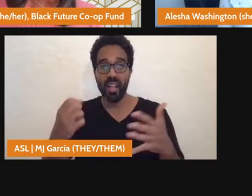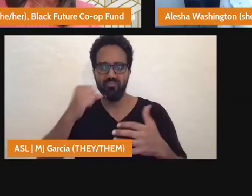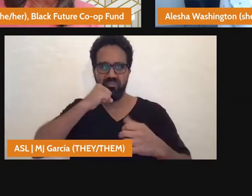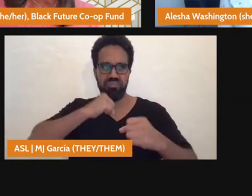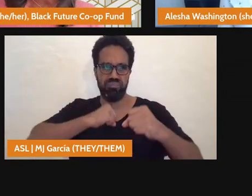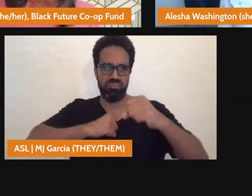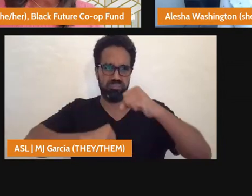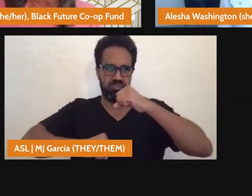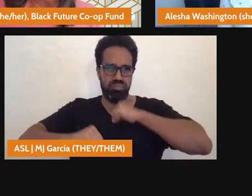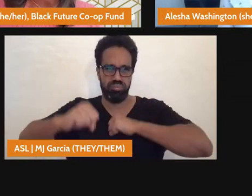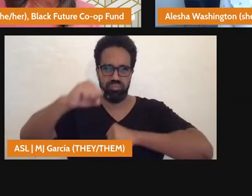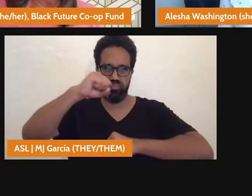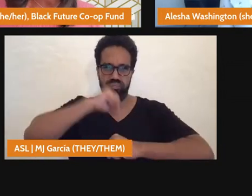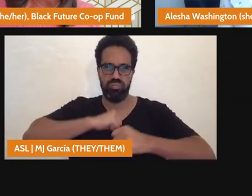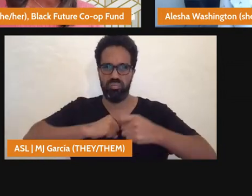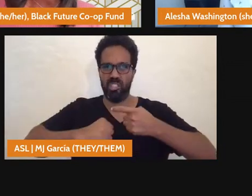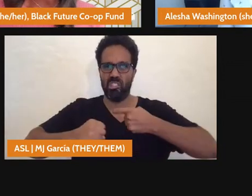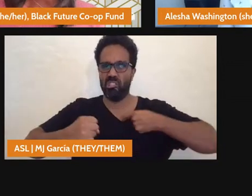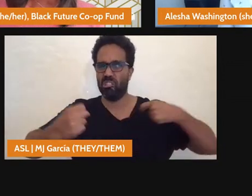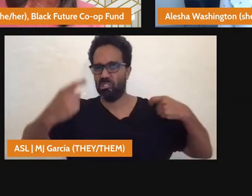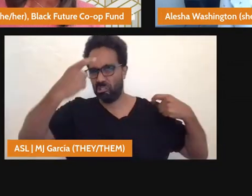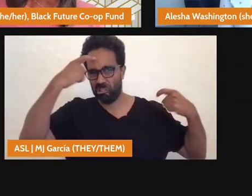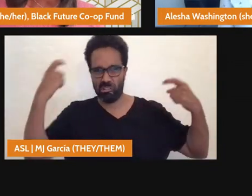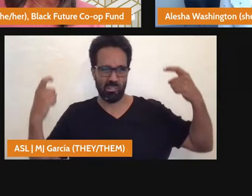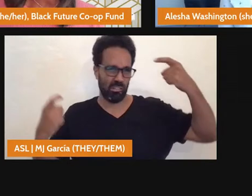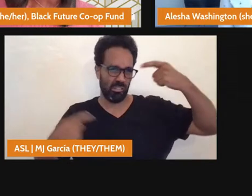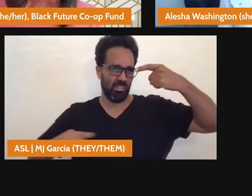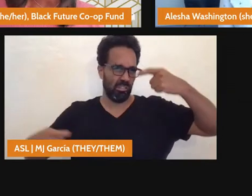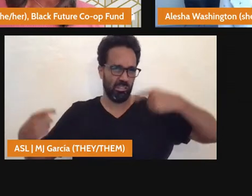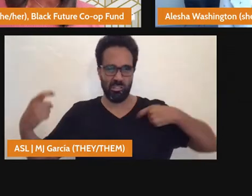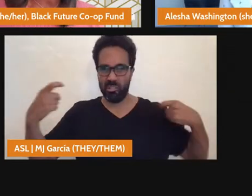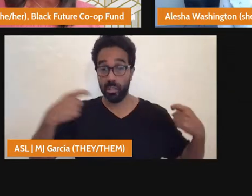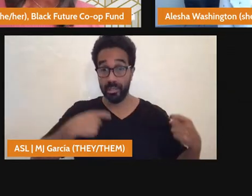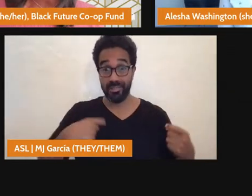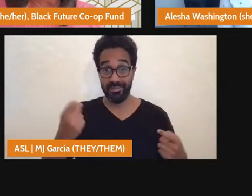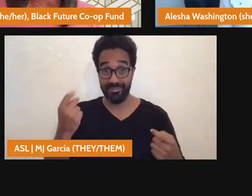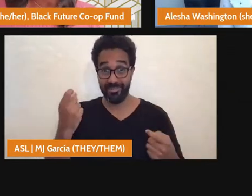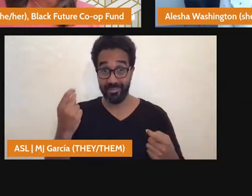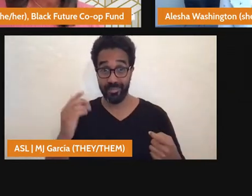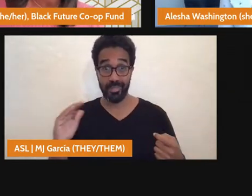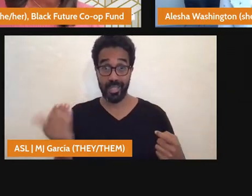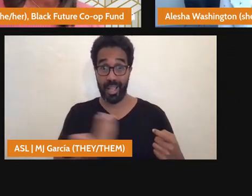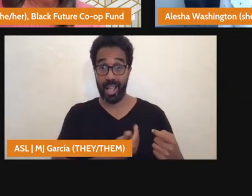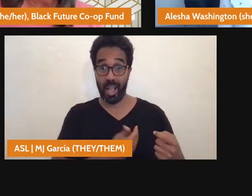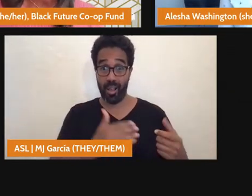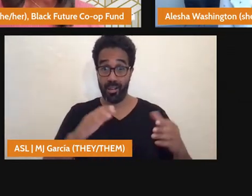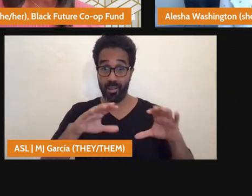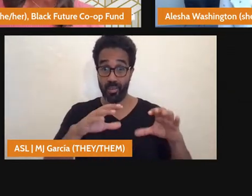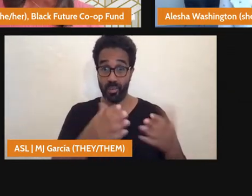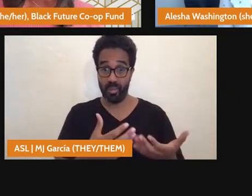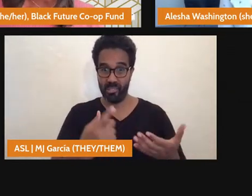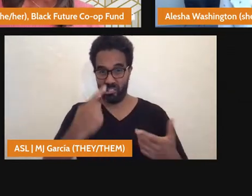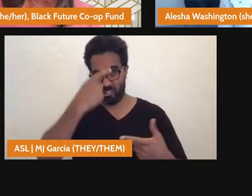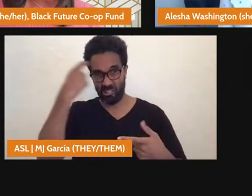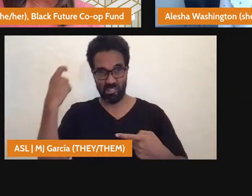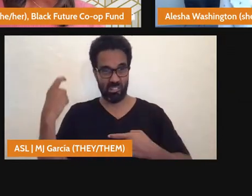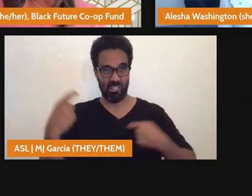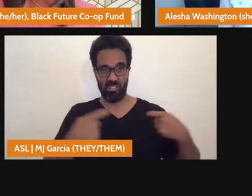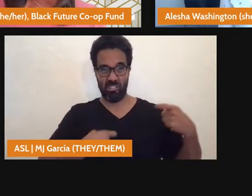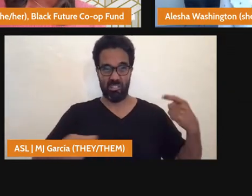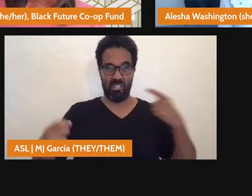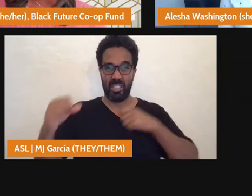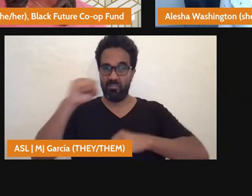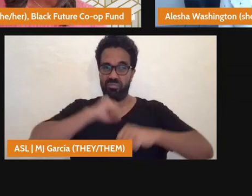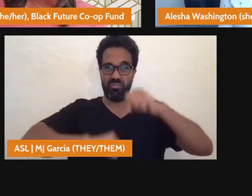our Black sisters and brothers, they too are accumulating many, many scars. Can you share with us what